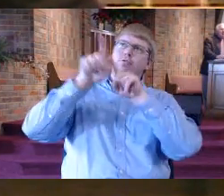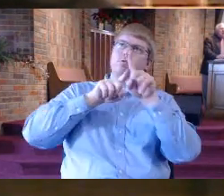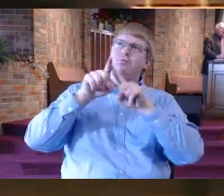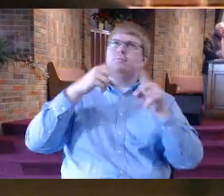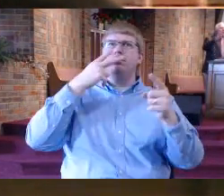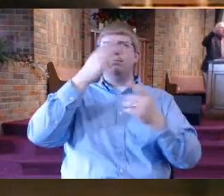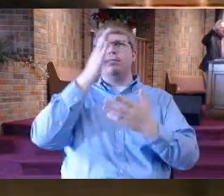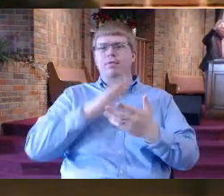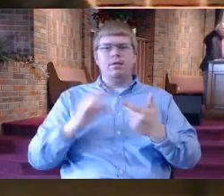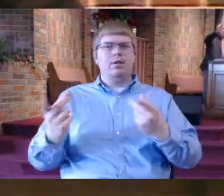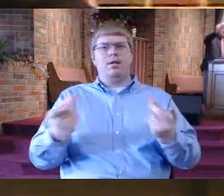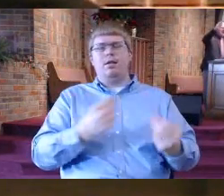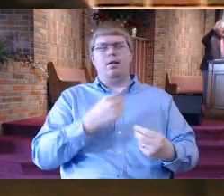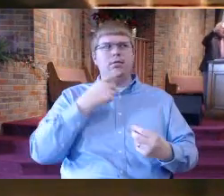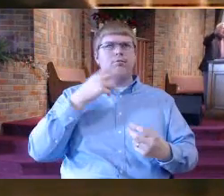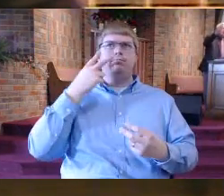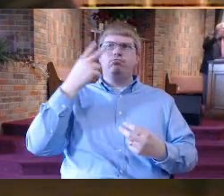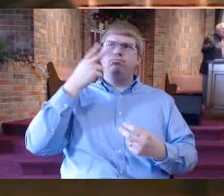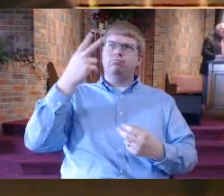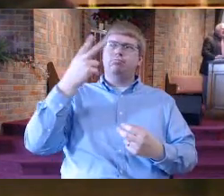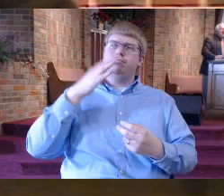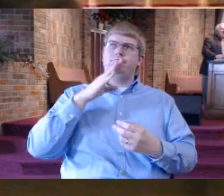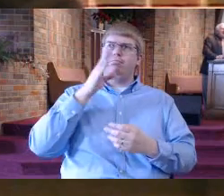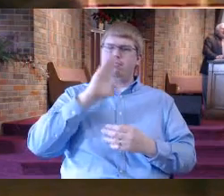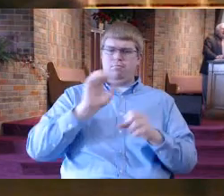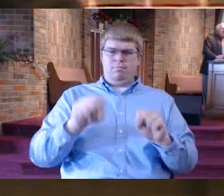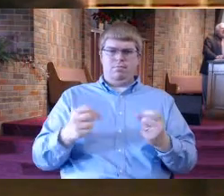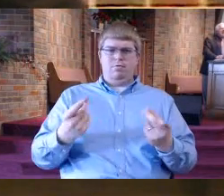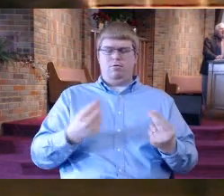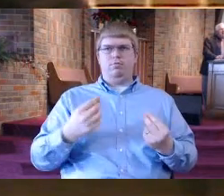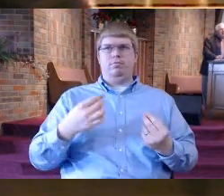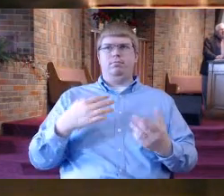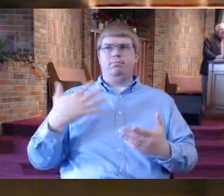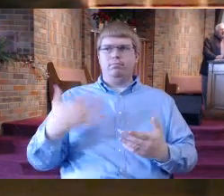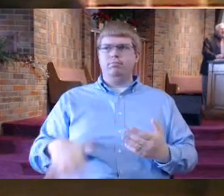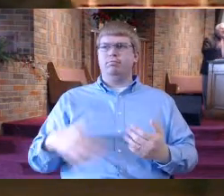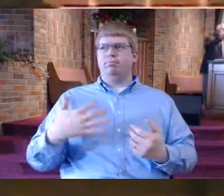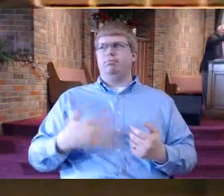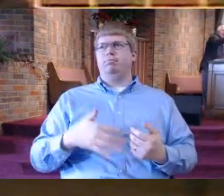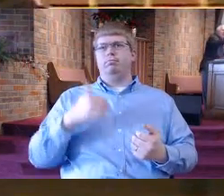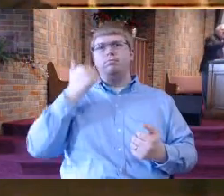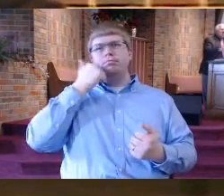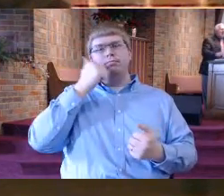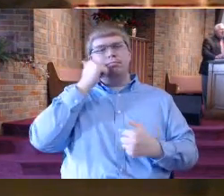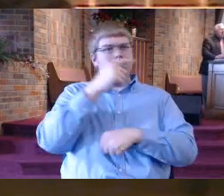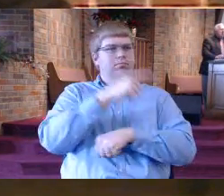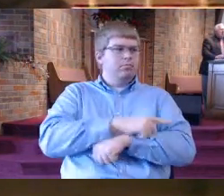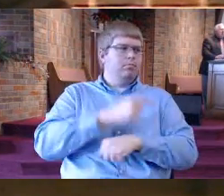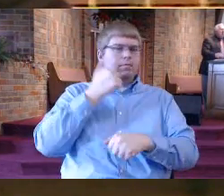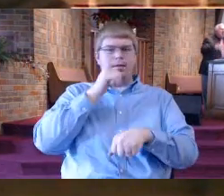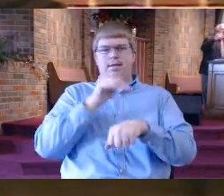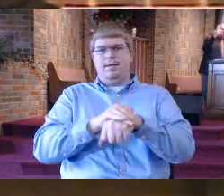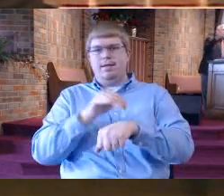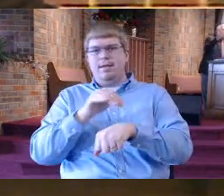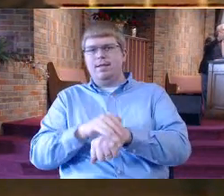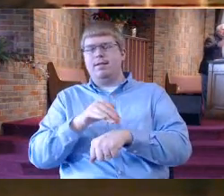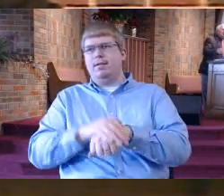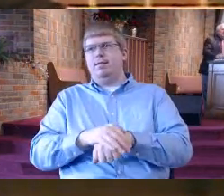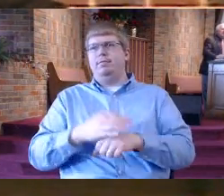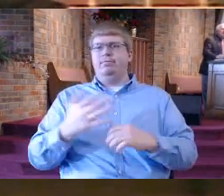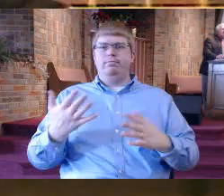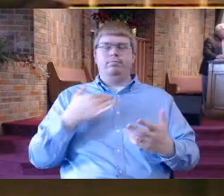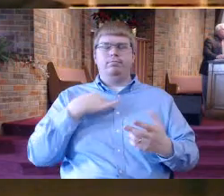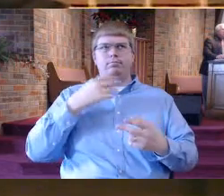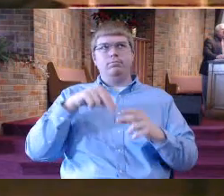God. You see what God has done. And day after day, night after night, you go out and you observe